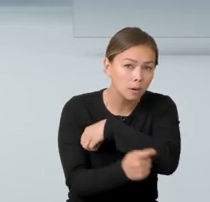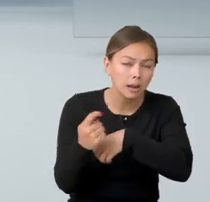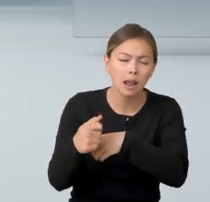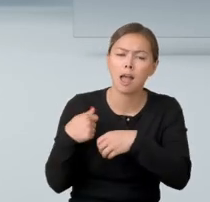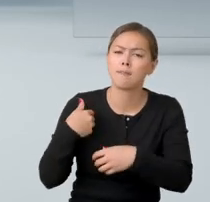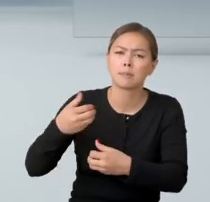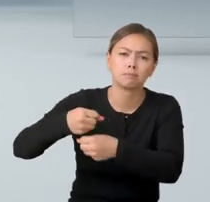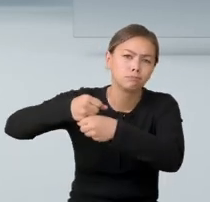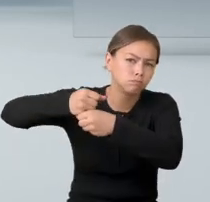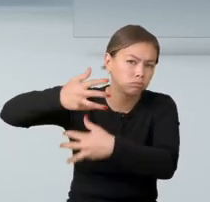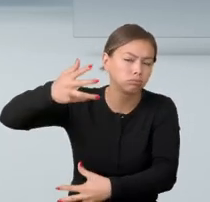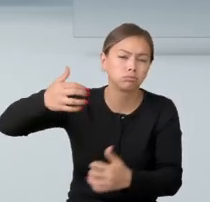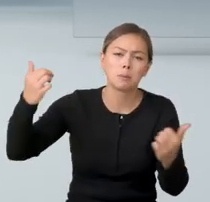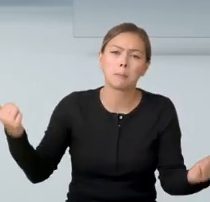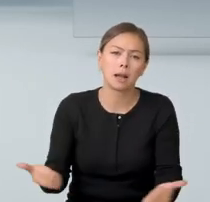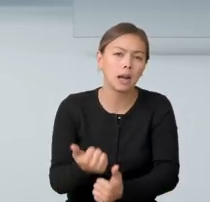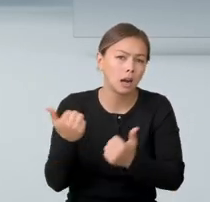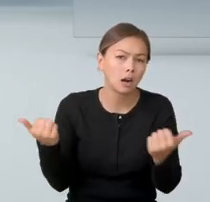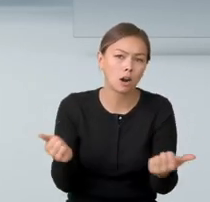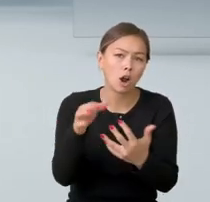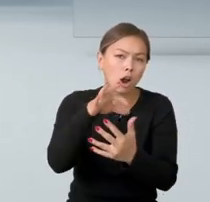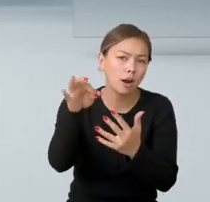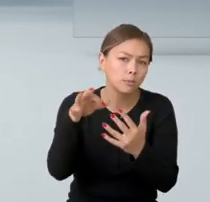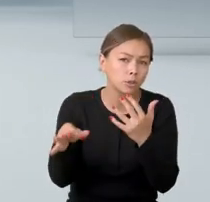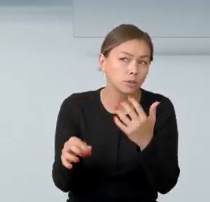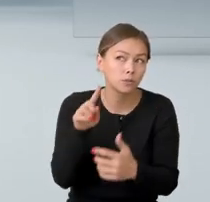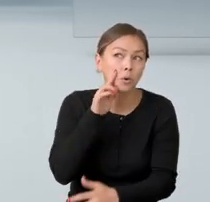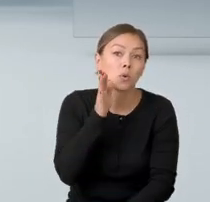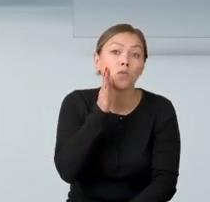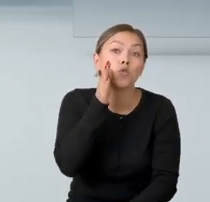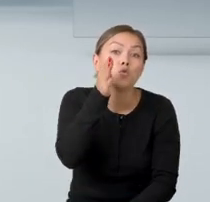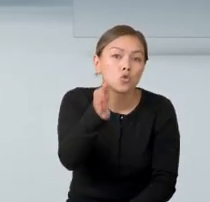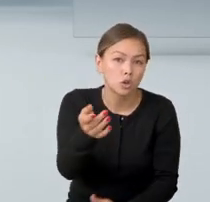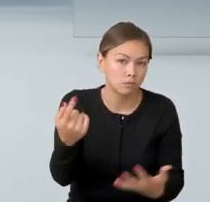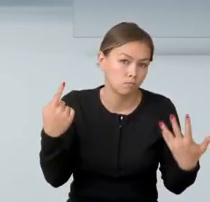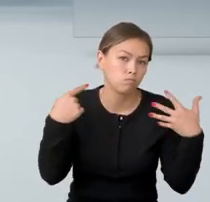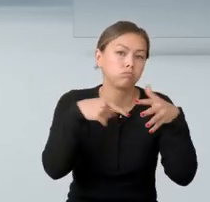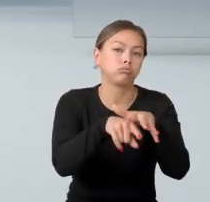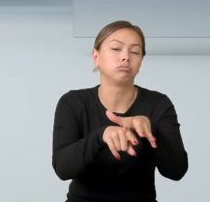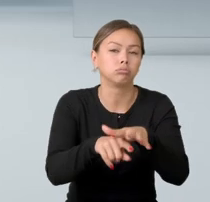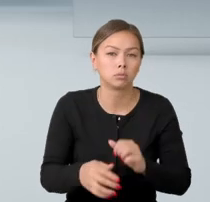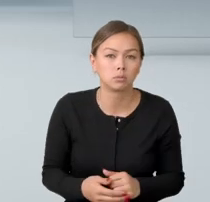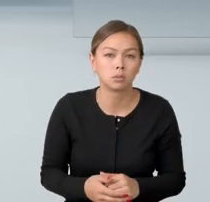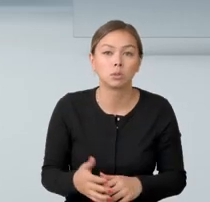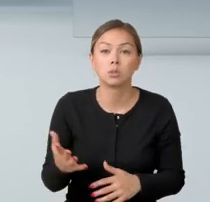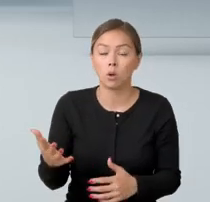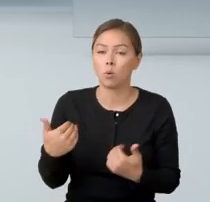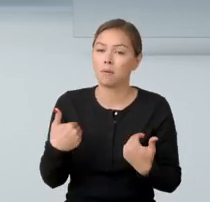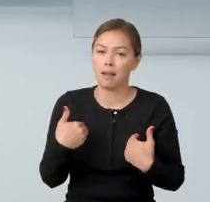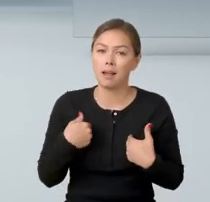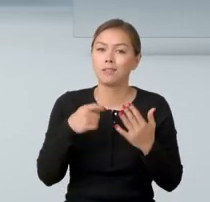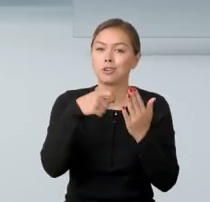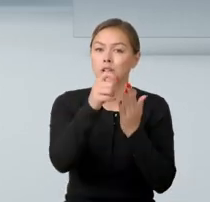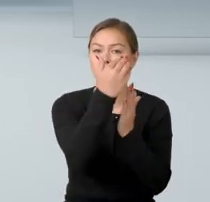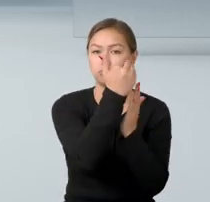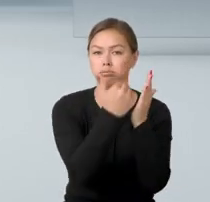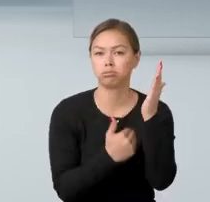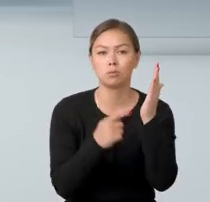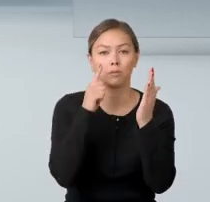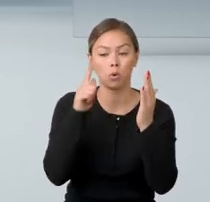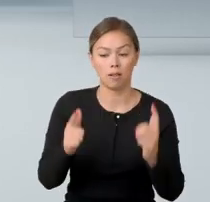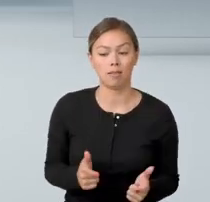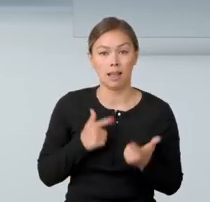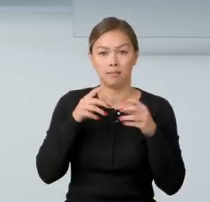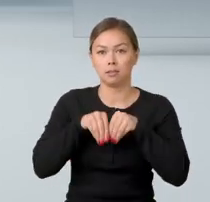automate so you can use many and many options to integrate for the future phases so with that